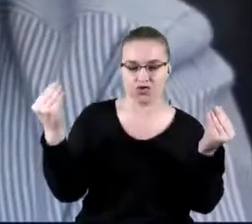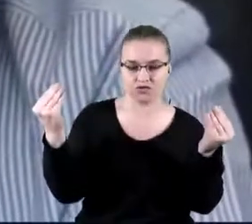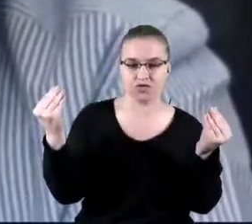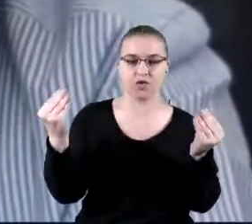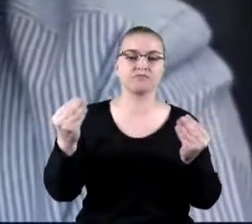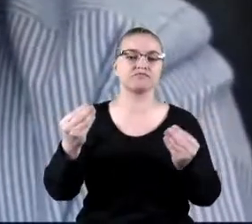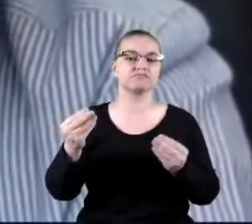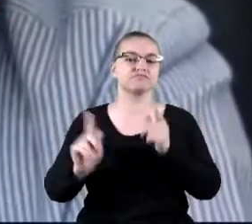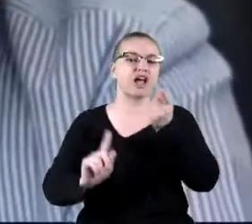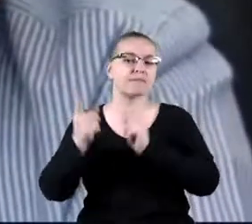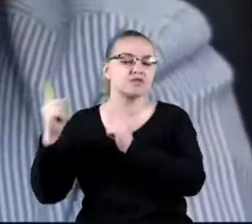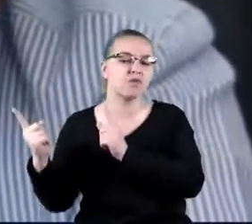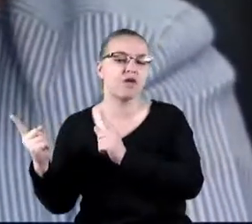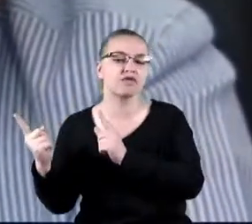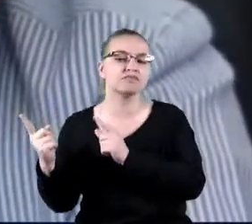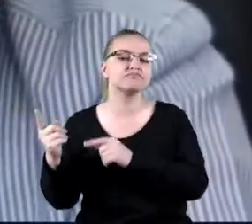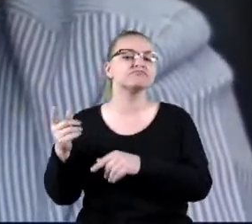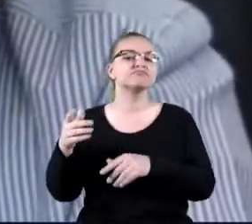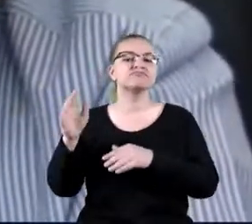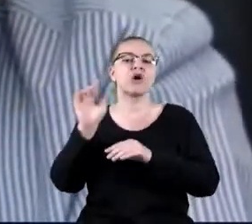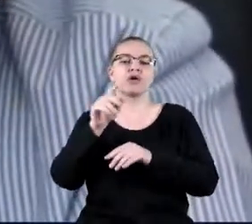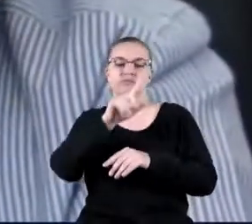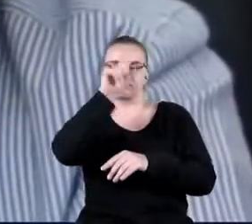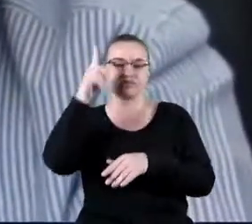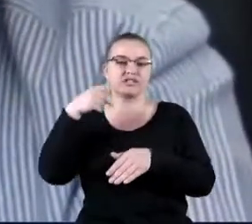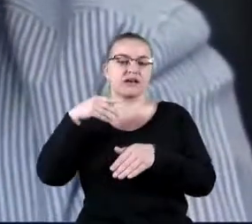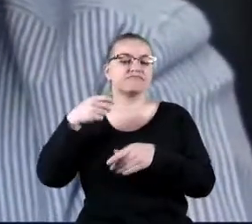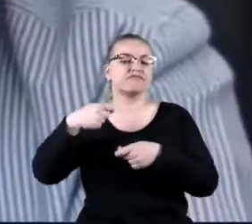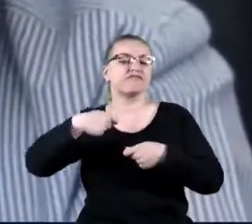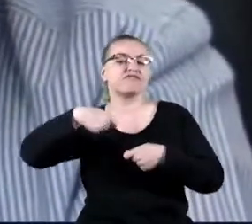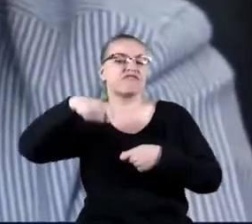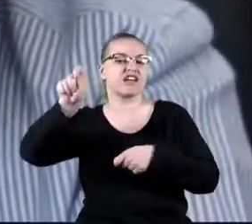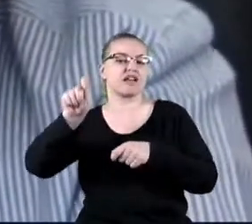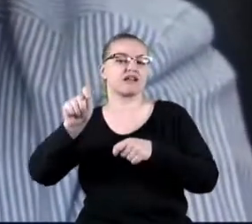development have brought about migration.